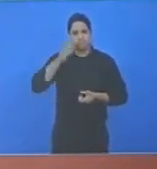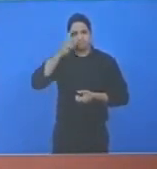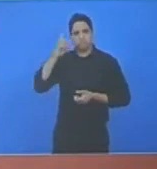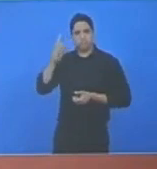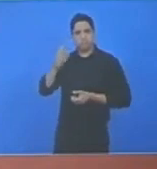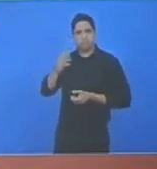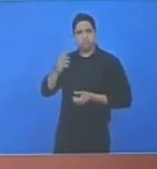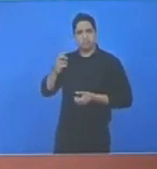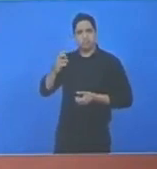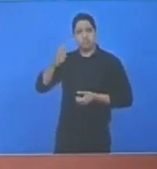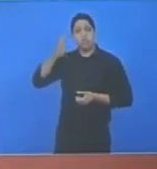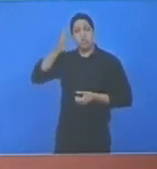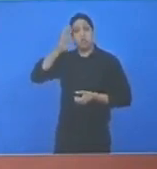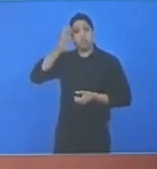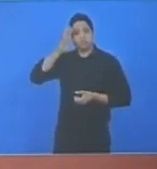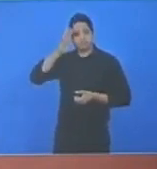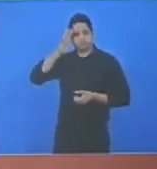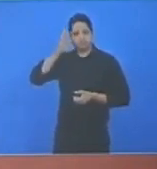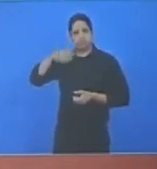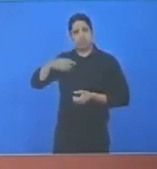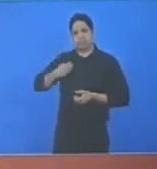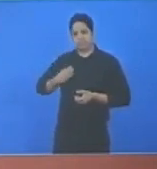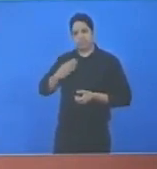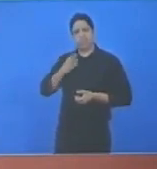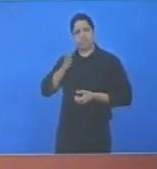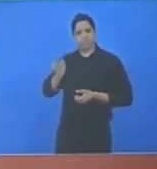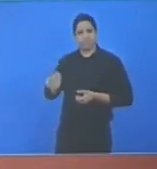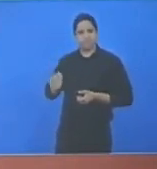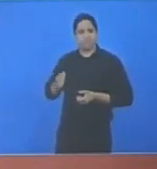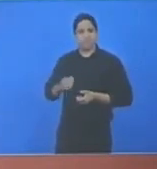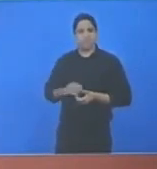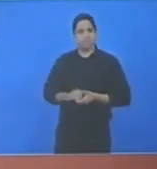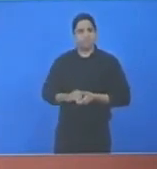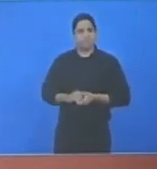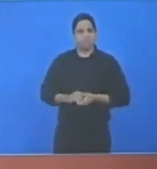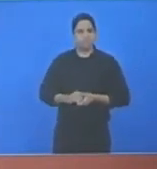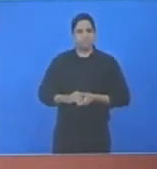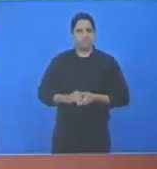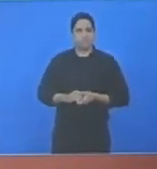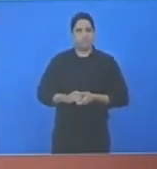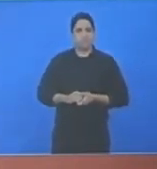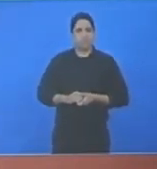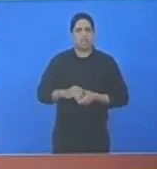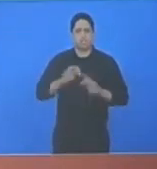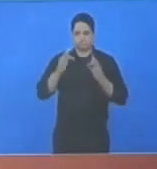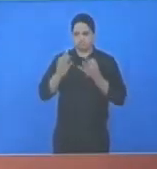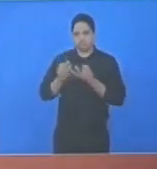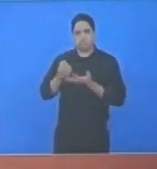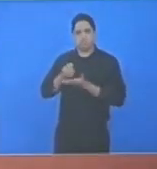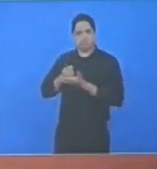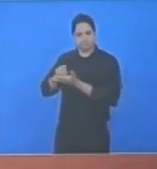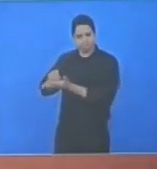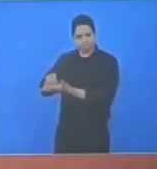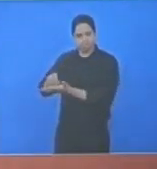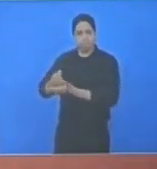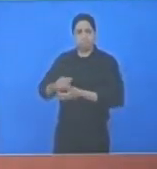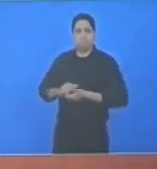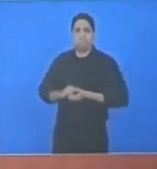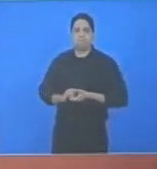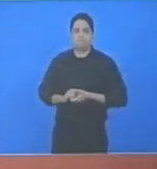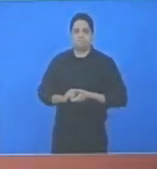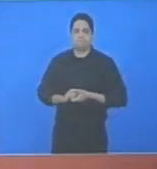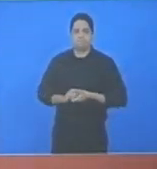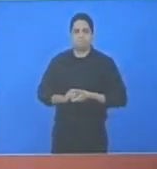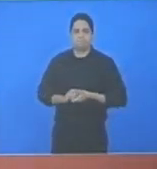The funeral service took place on last Thursday. The family is being assisted.